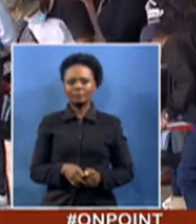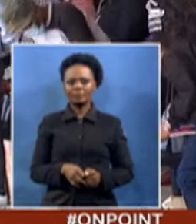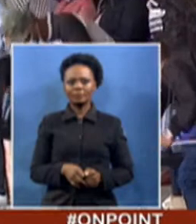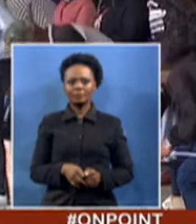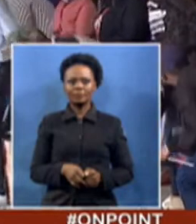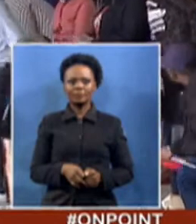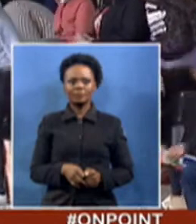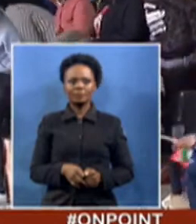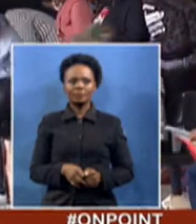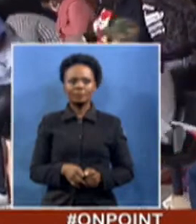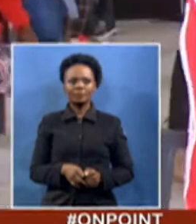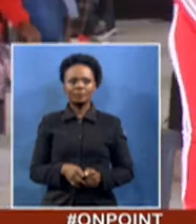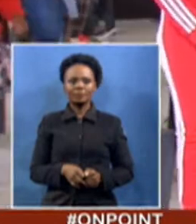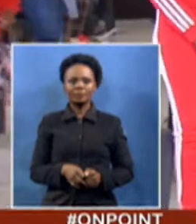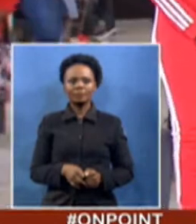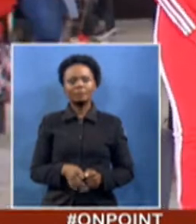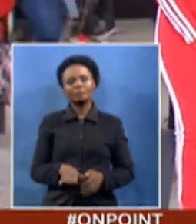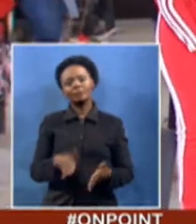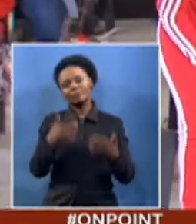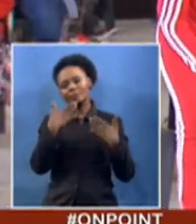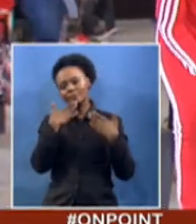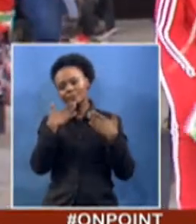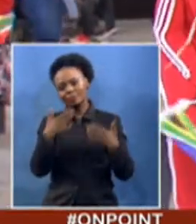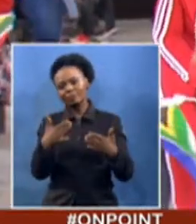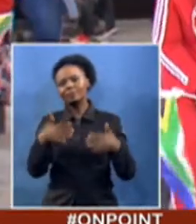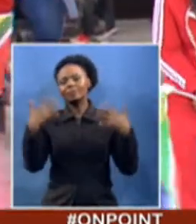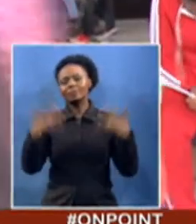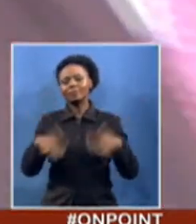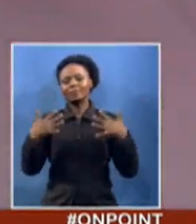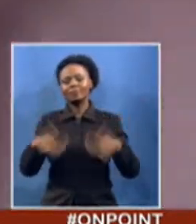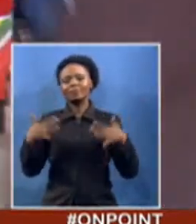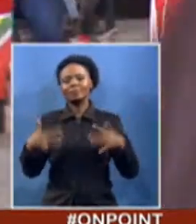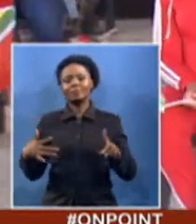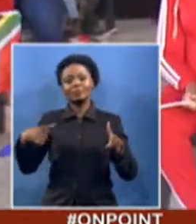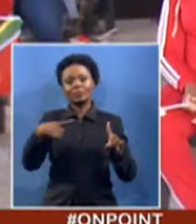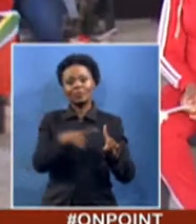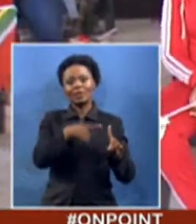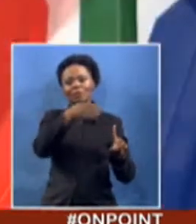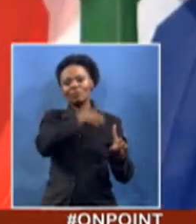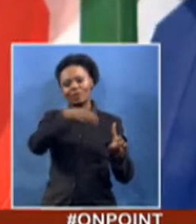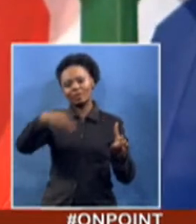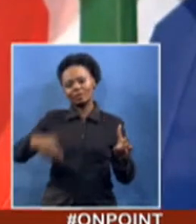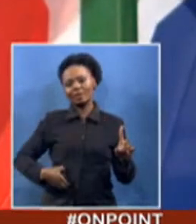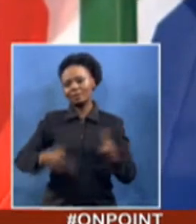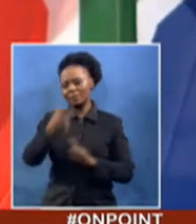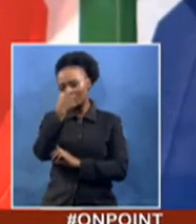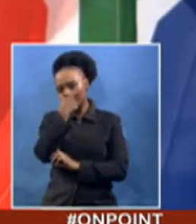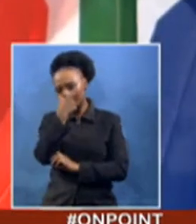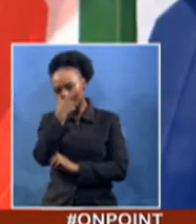Thank you very much, President Cyril Ramaphosa.